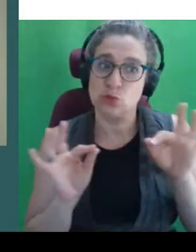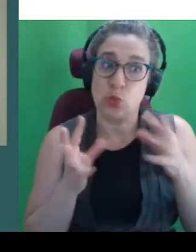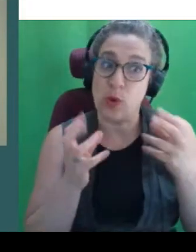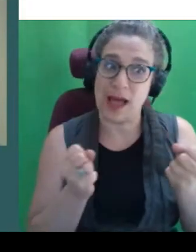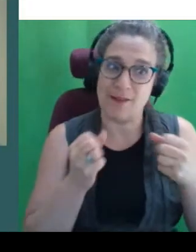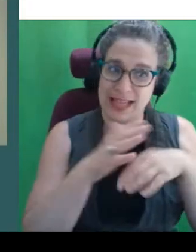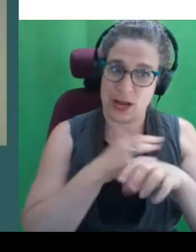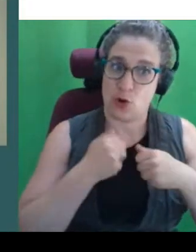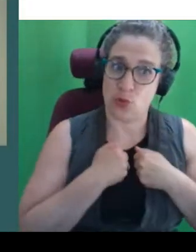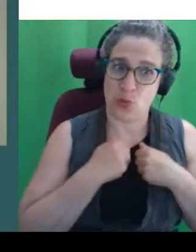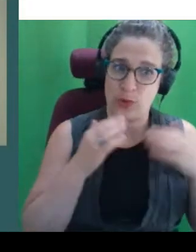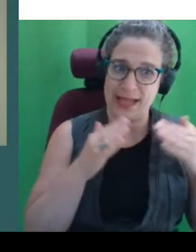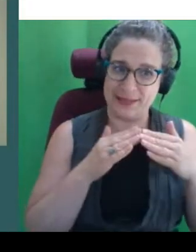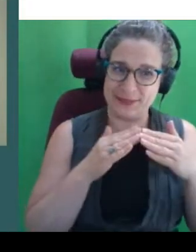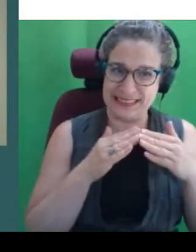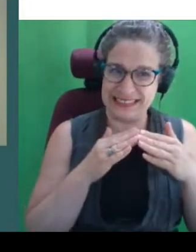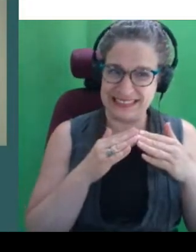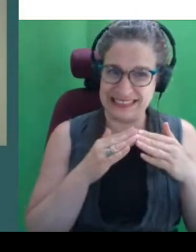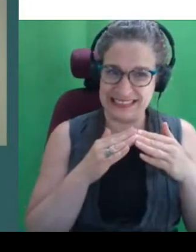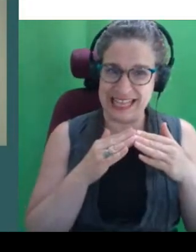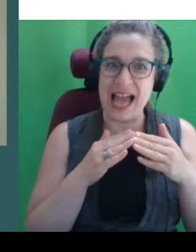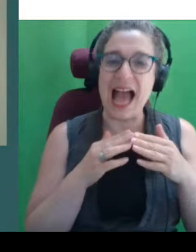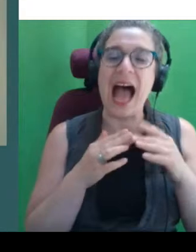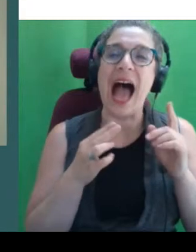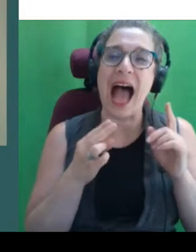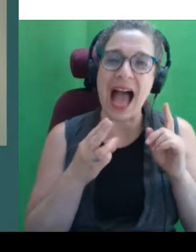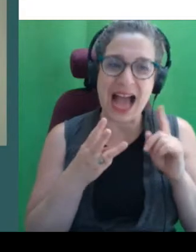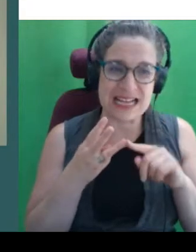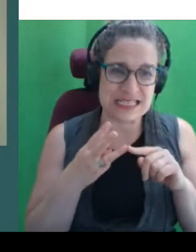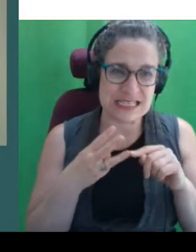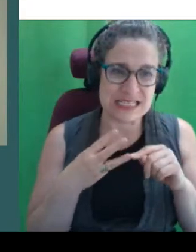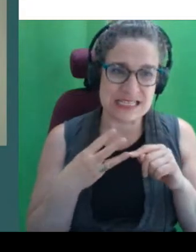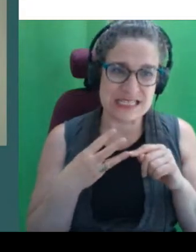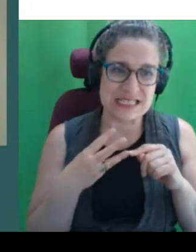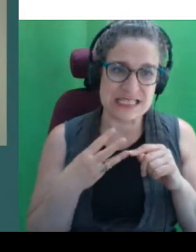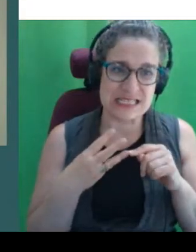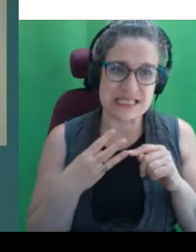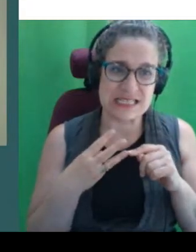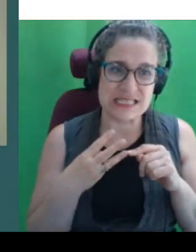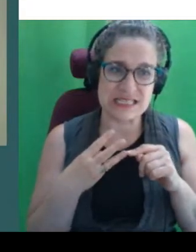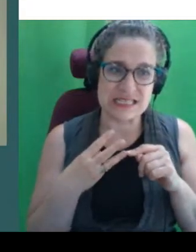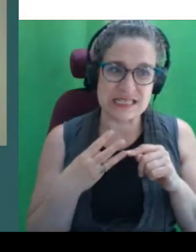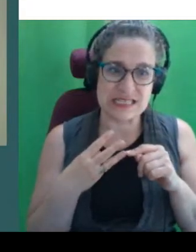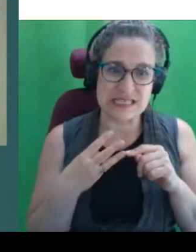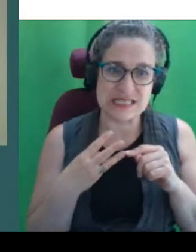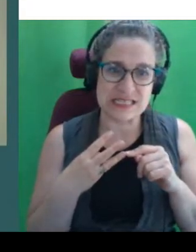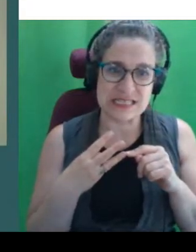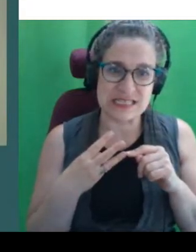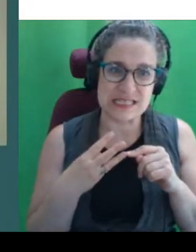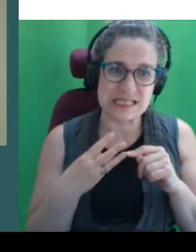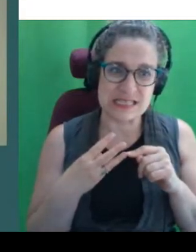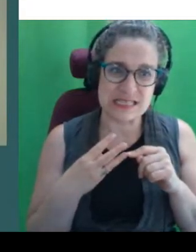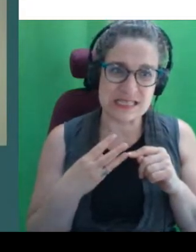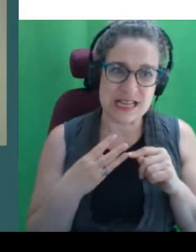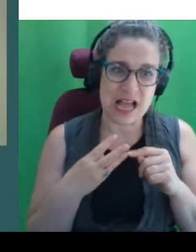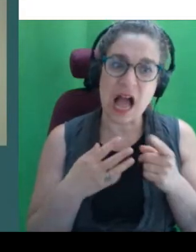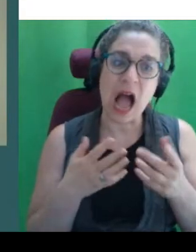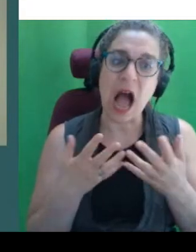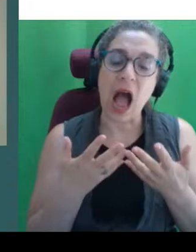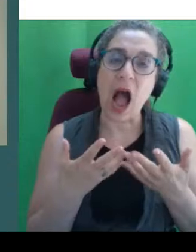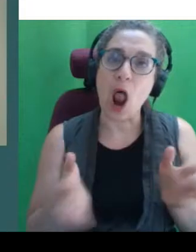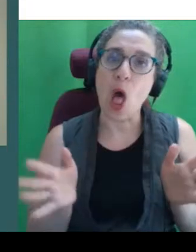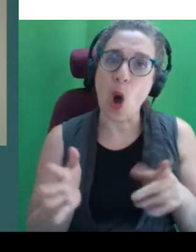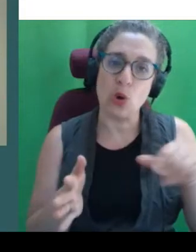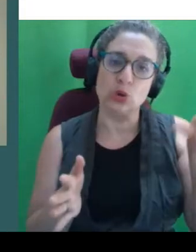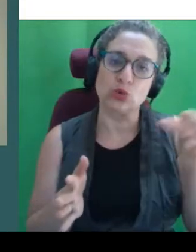a third part to this as well, as you talked about there having the break. How long should you have a break? Yeah.